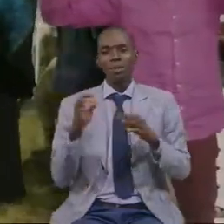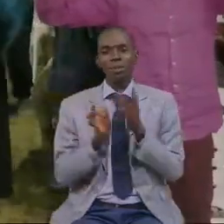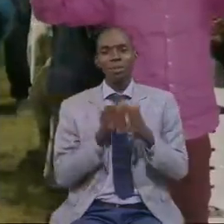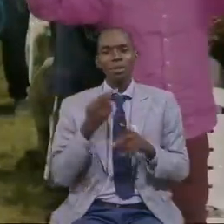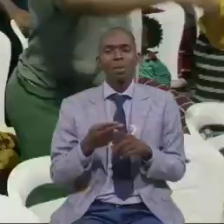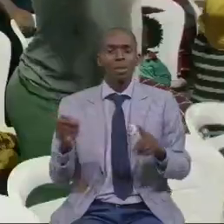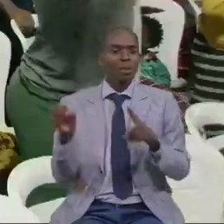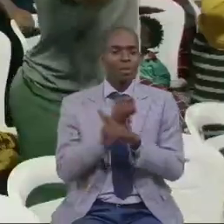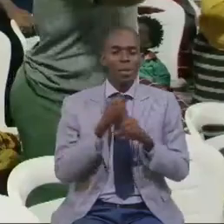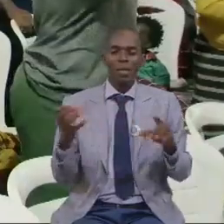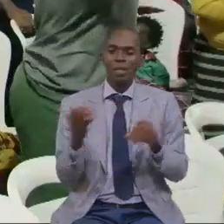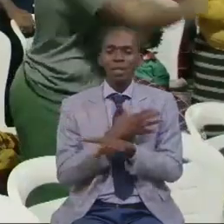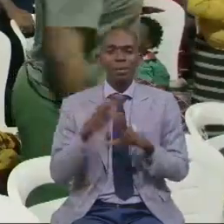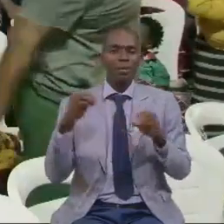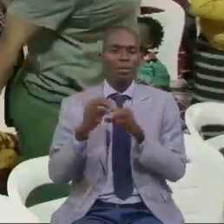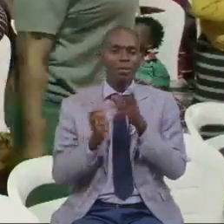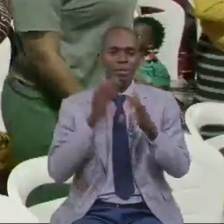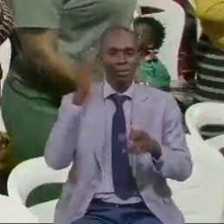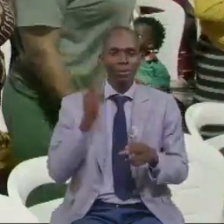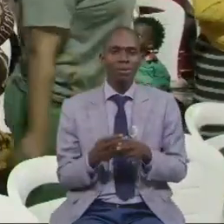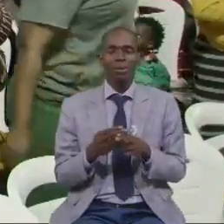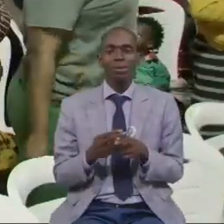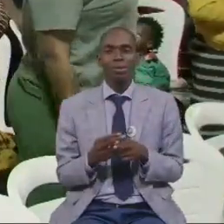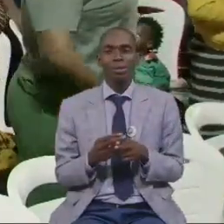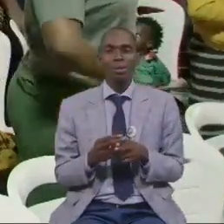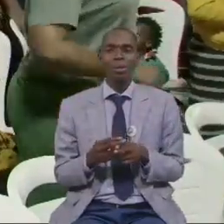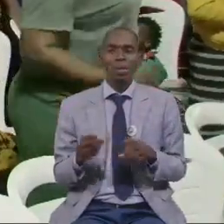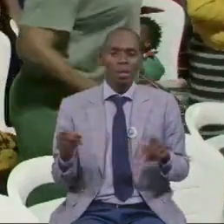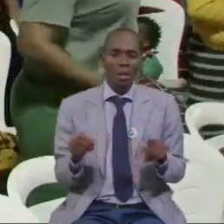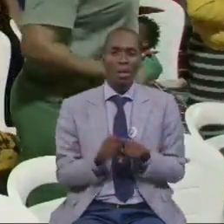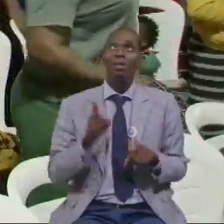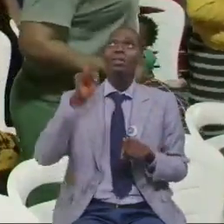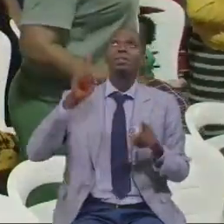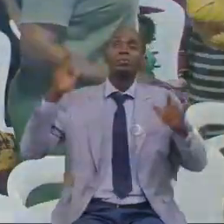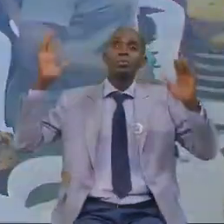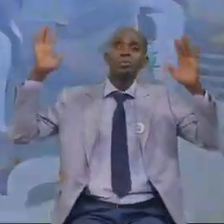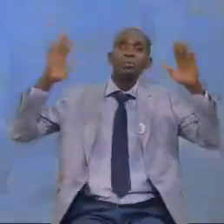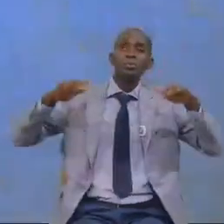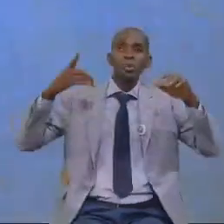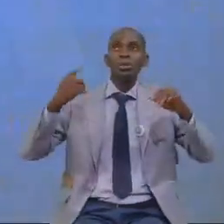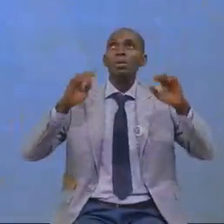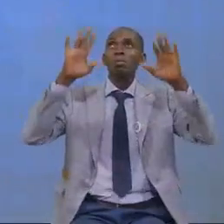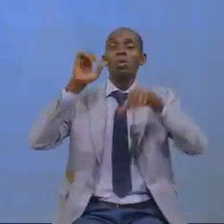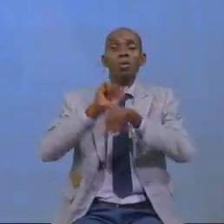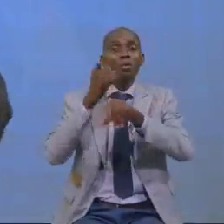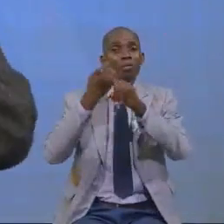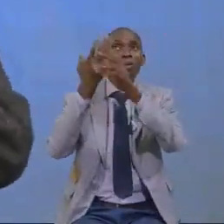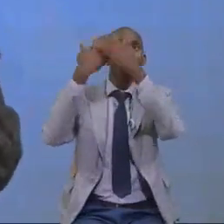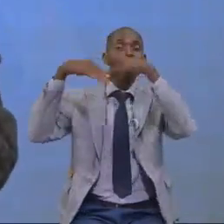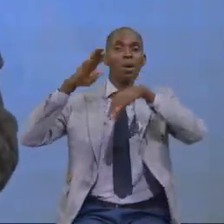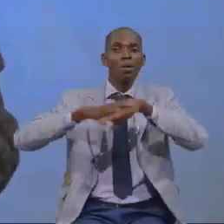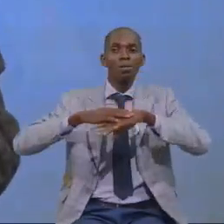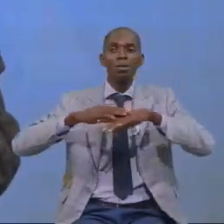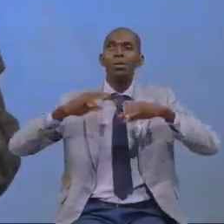afflictions gone. As He raised the miracle from heaven, showers